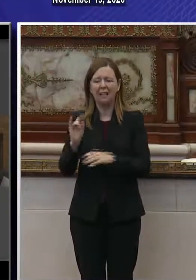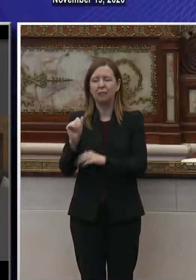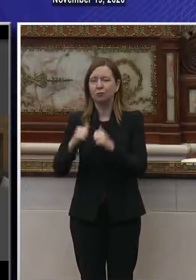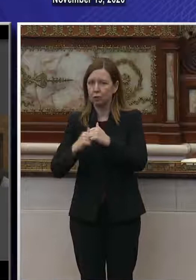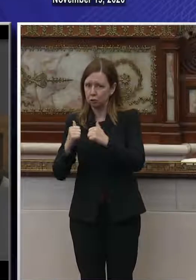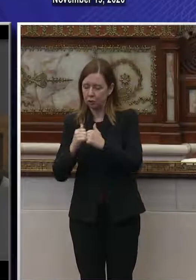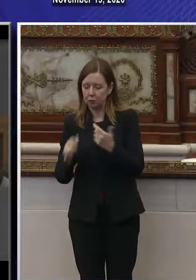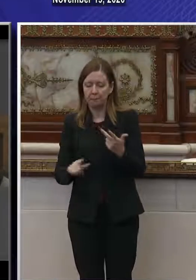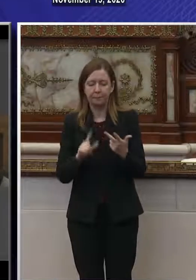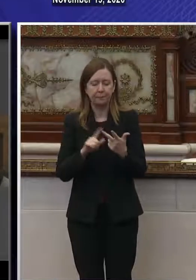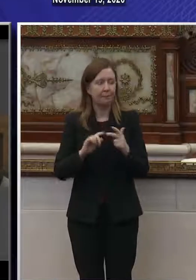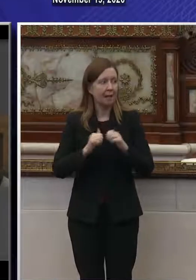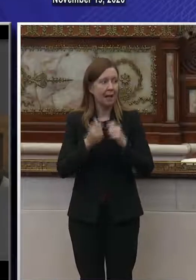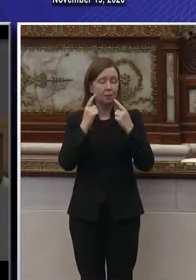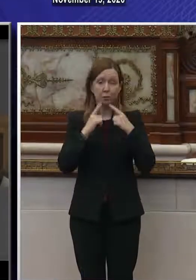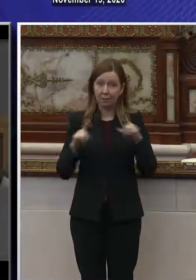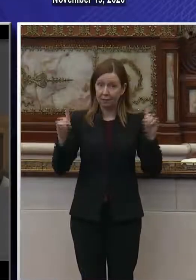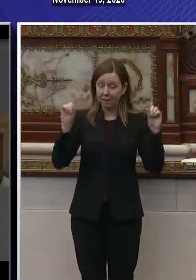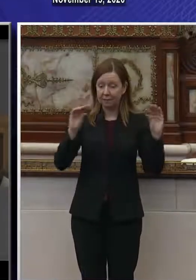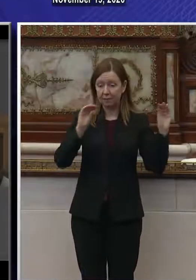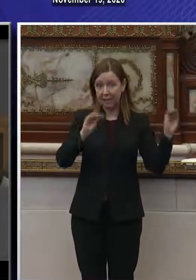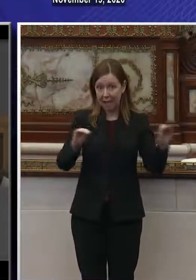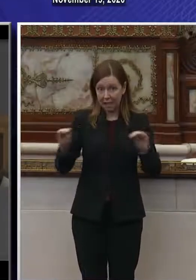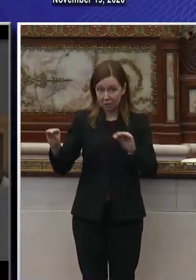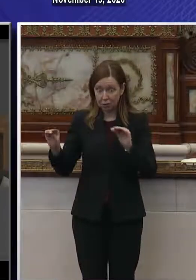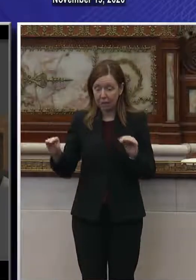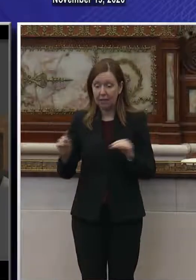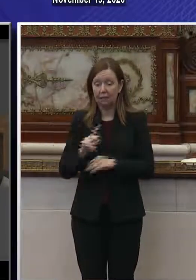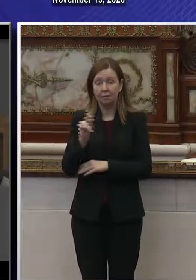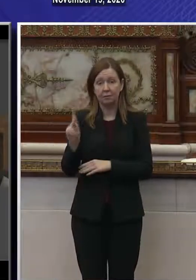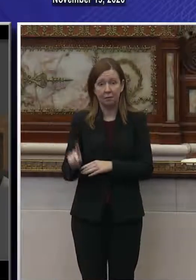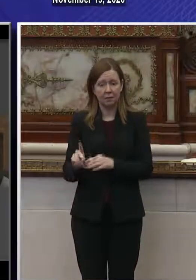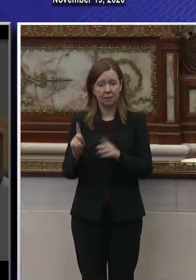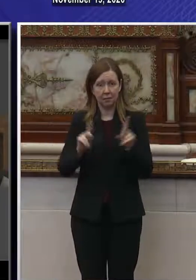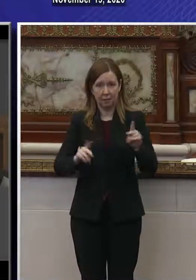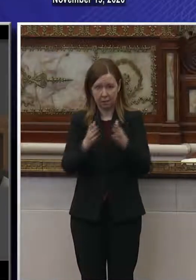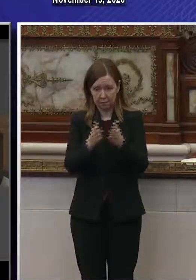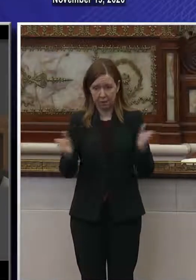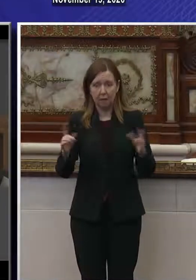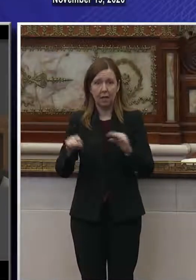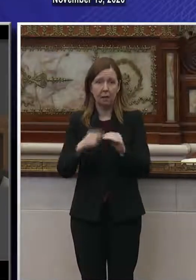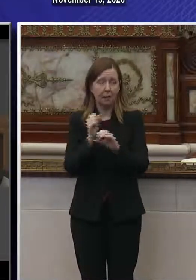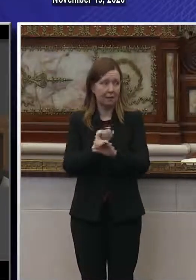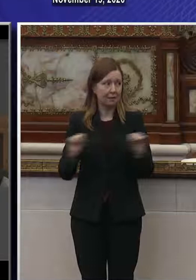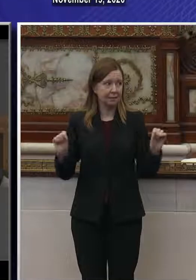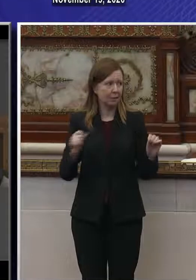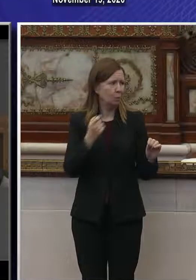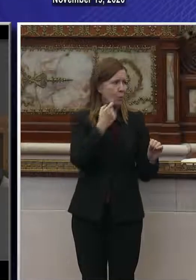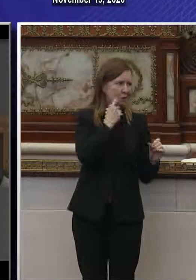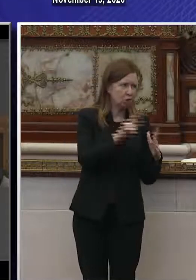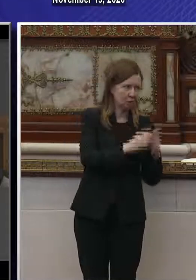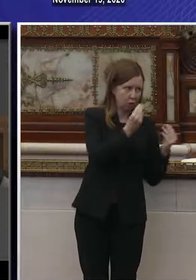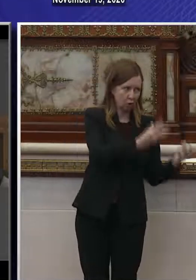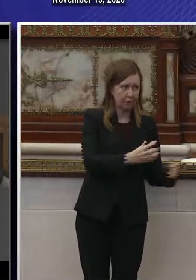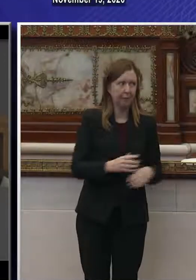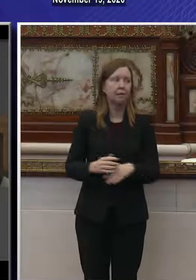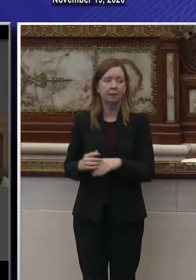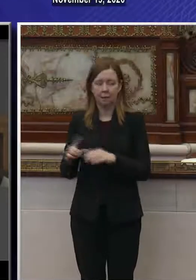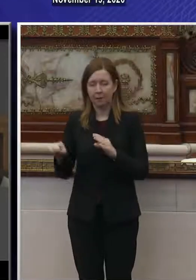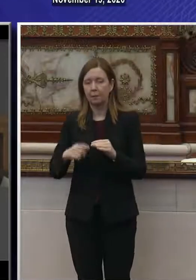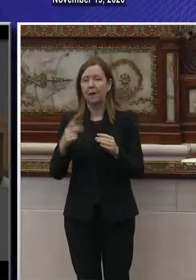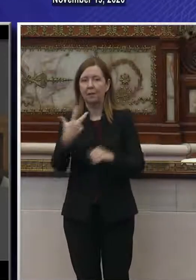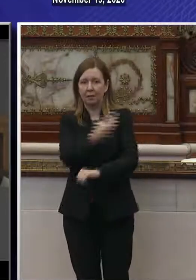Three, how to effectively educate the Philadelphia public about the safety and efficacy of the